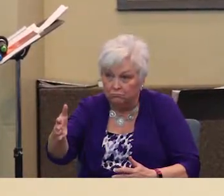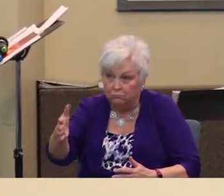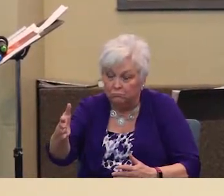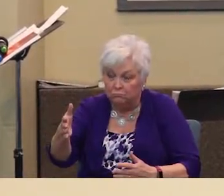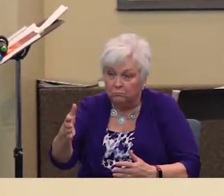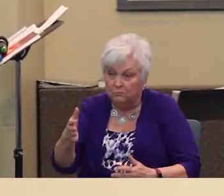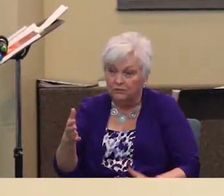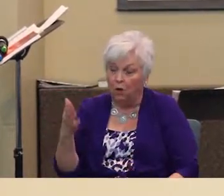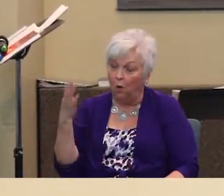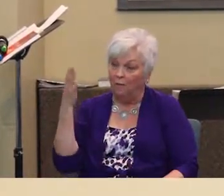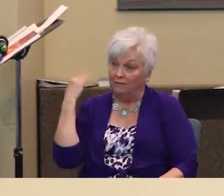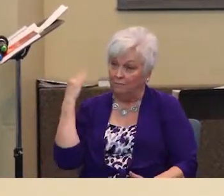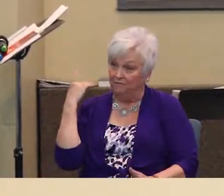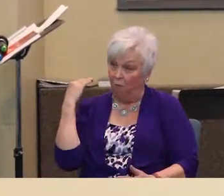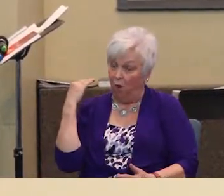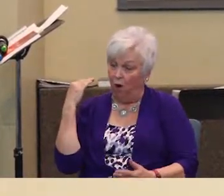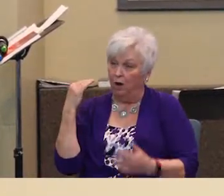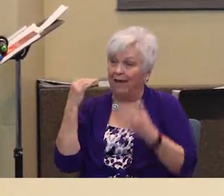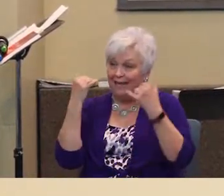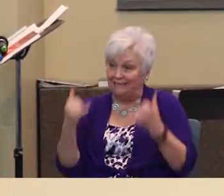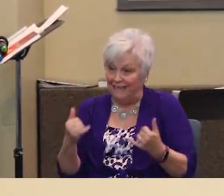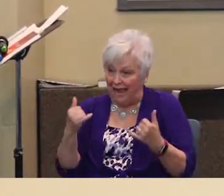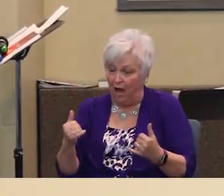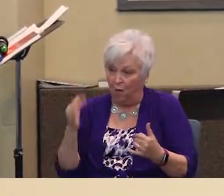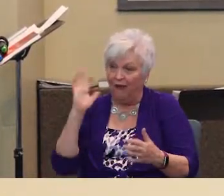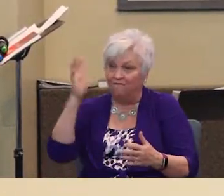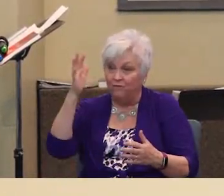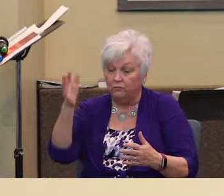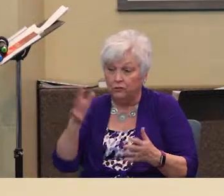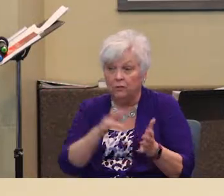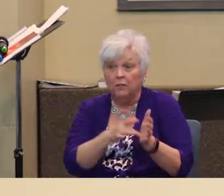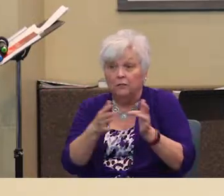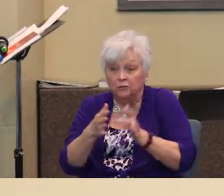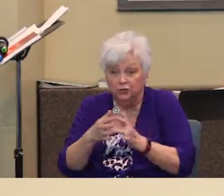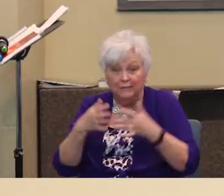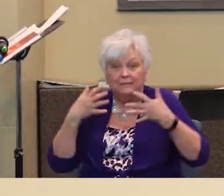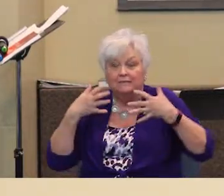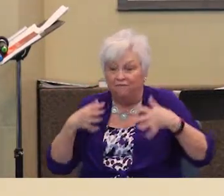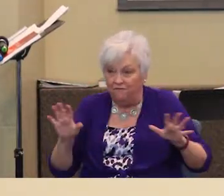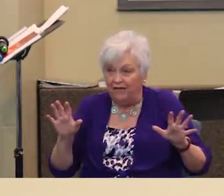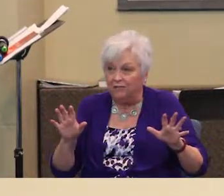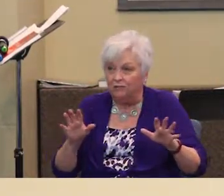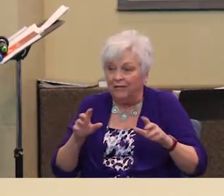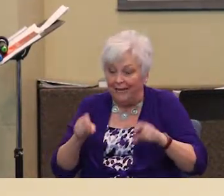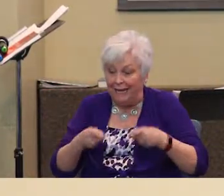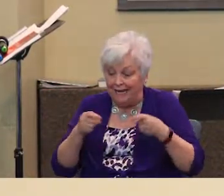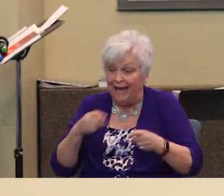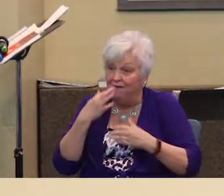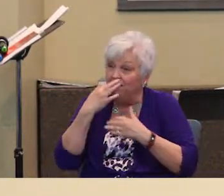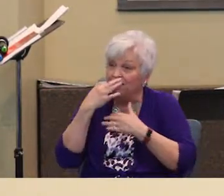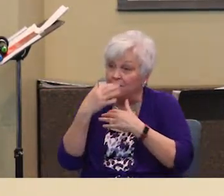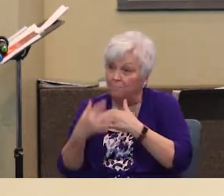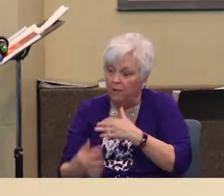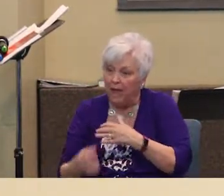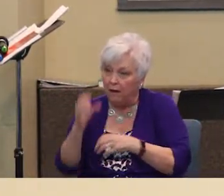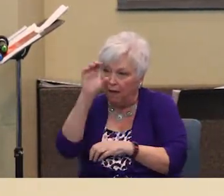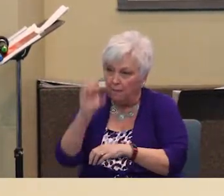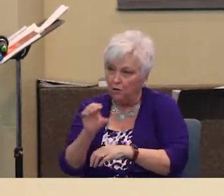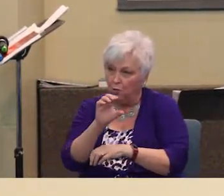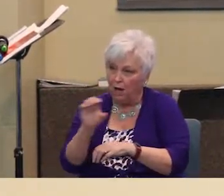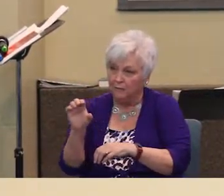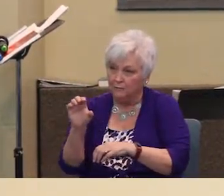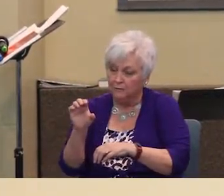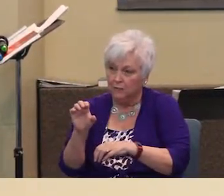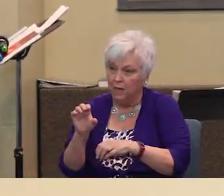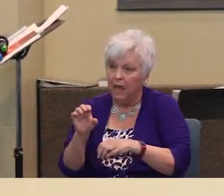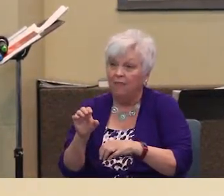So what Jesus accomplished through his precious blood on the cross, which we sang about, which we saw numerous times, the cross, what Jesus did on the cross was